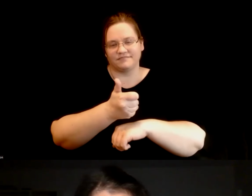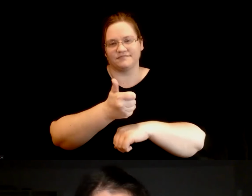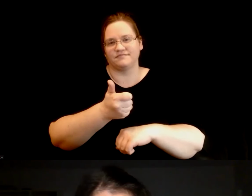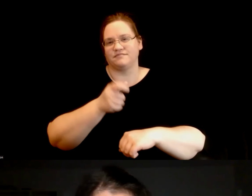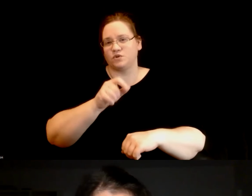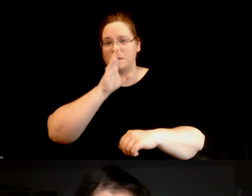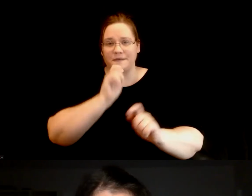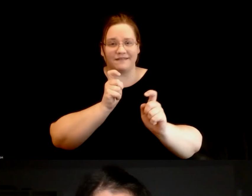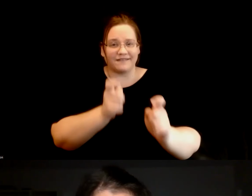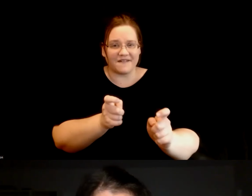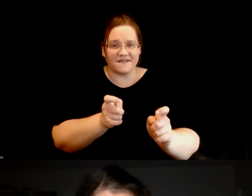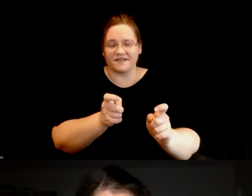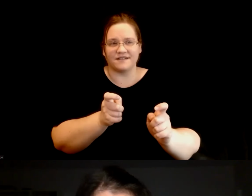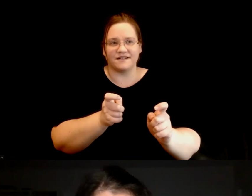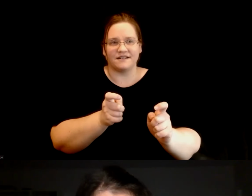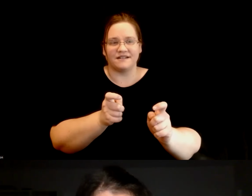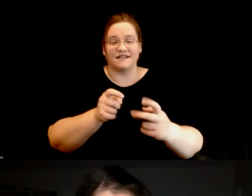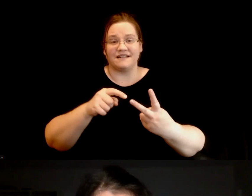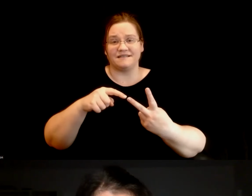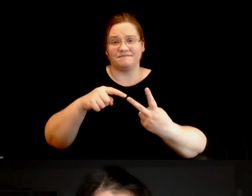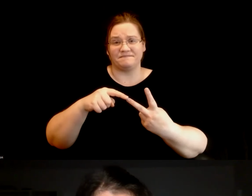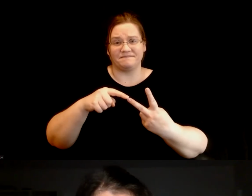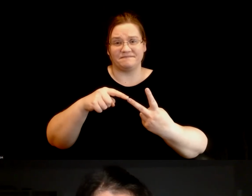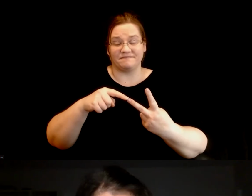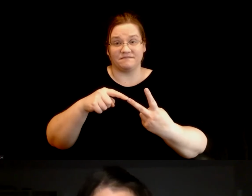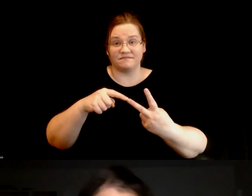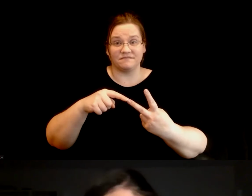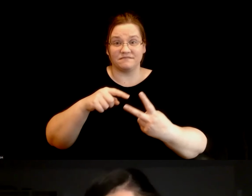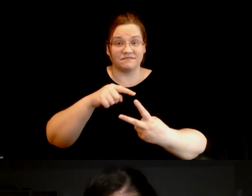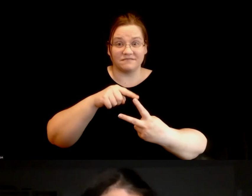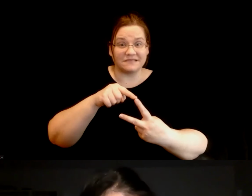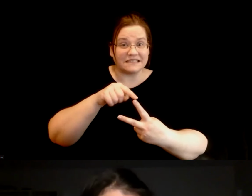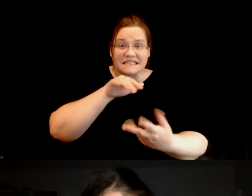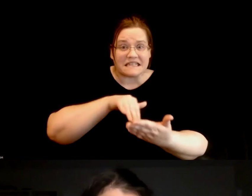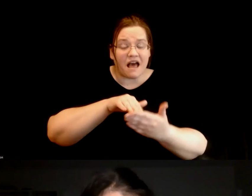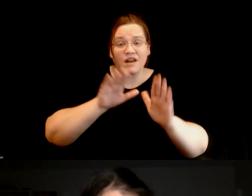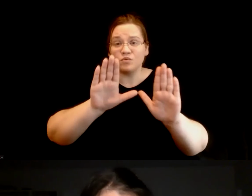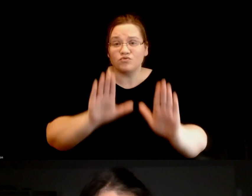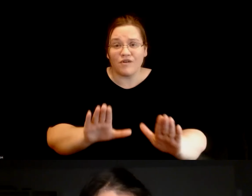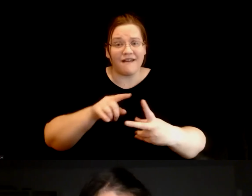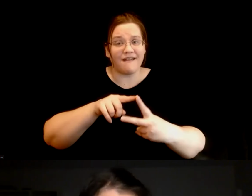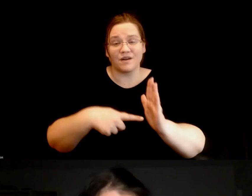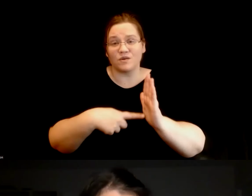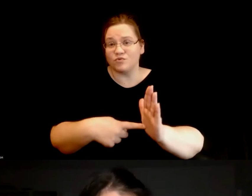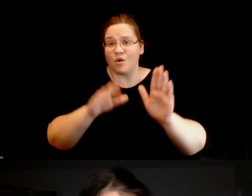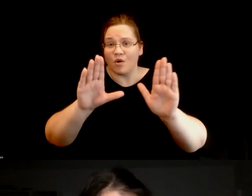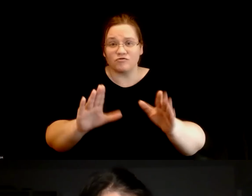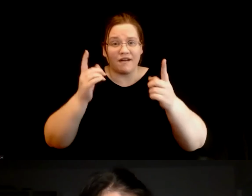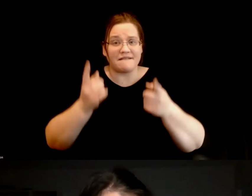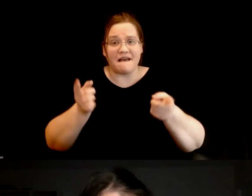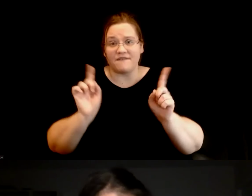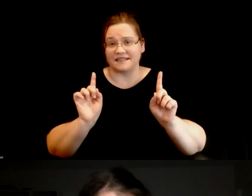administered. And the Pfizer study was great. It really did show great